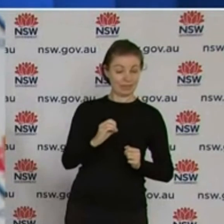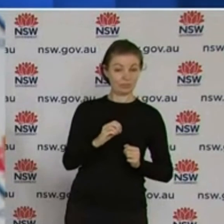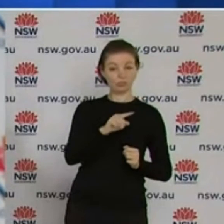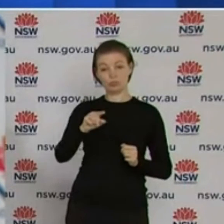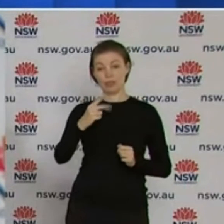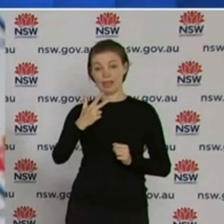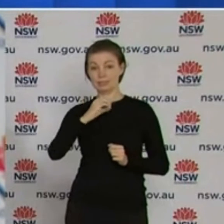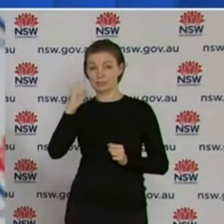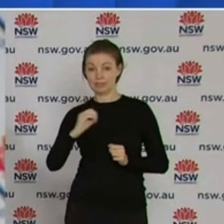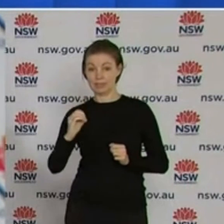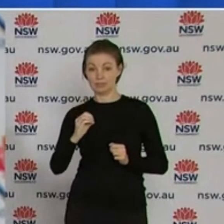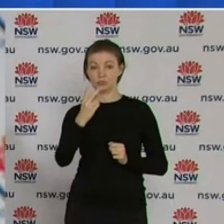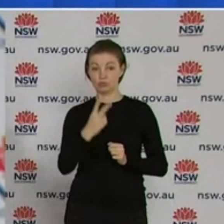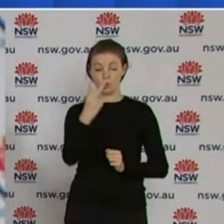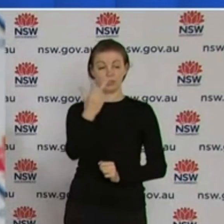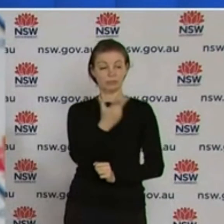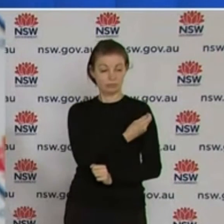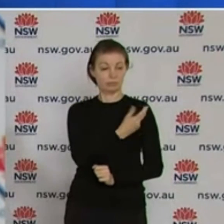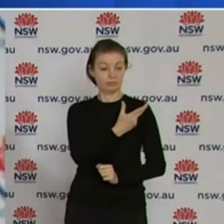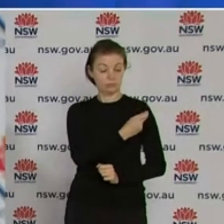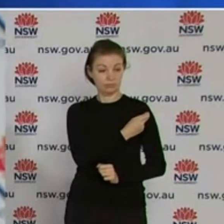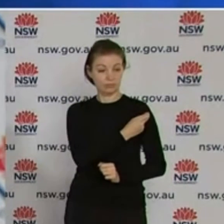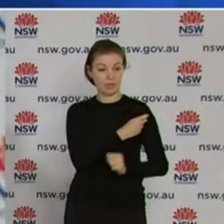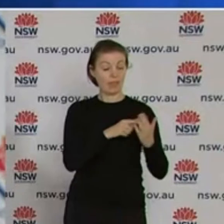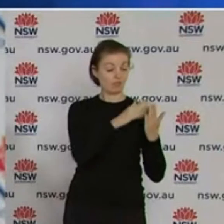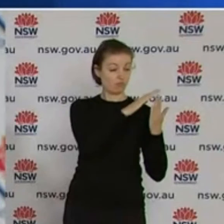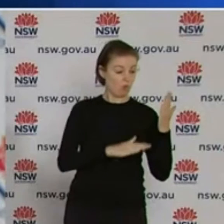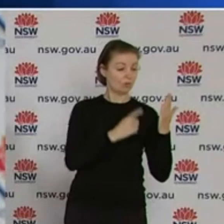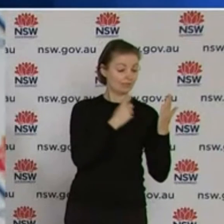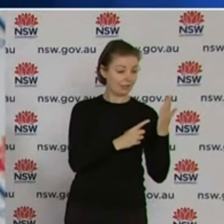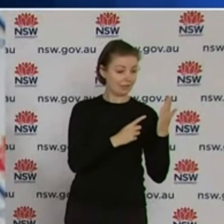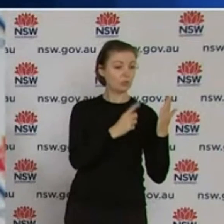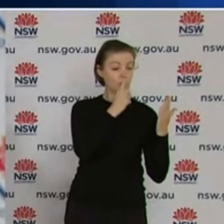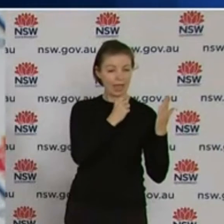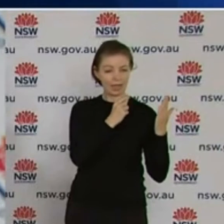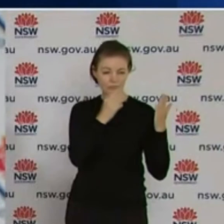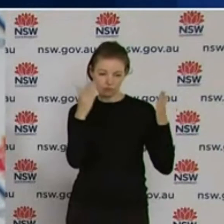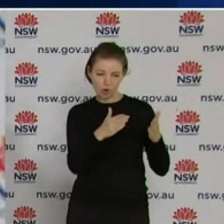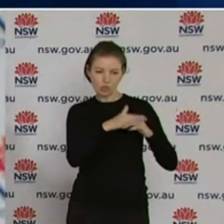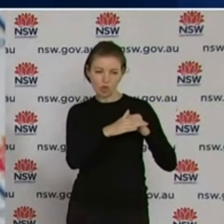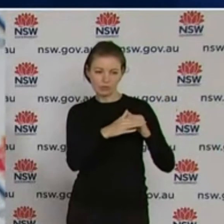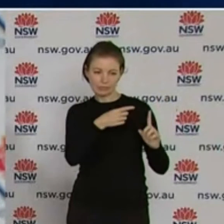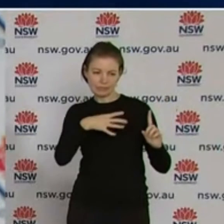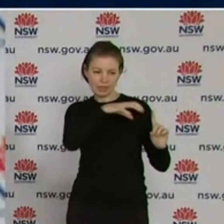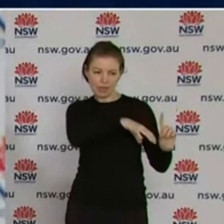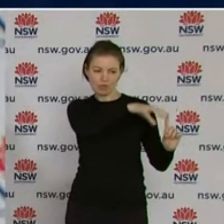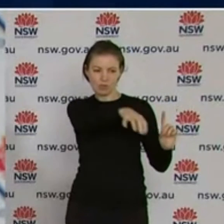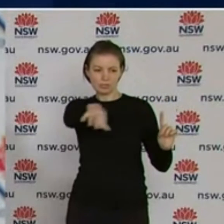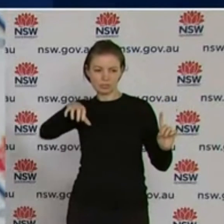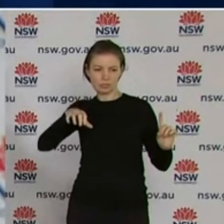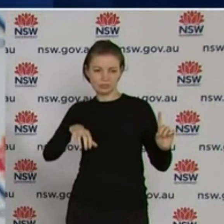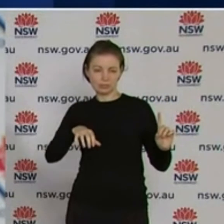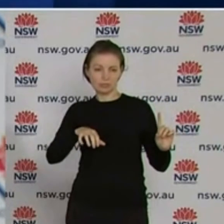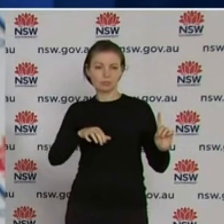after 80%, the Doherty plan provides opportunities for localised responses. So the risk of restricting movement